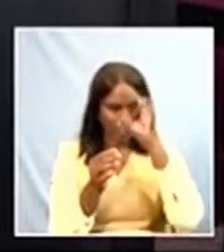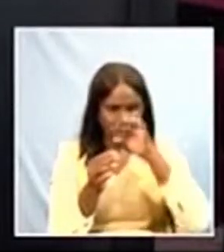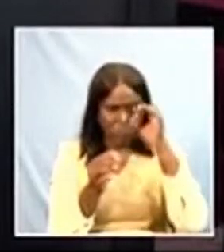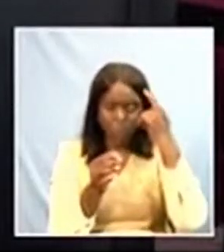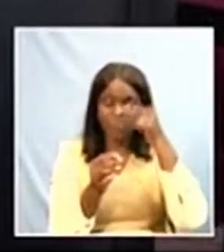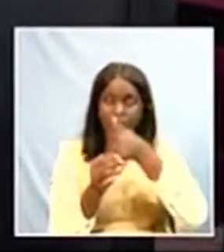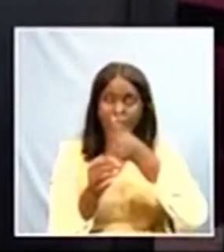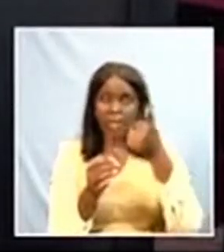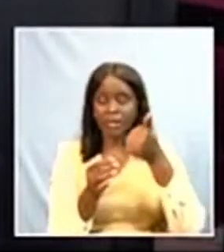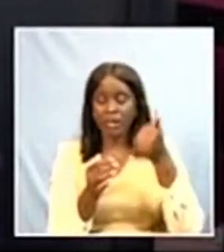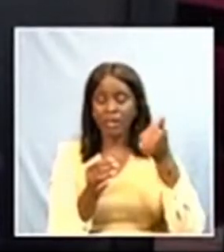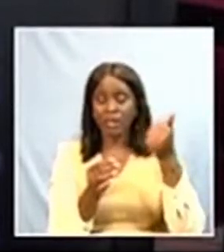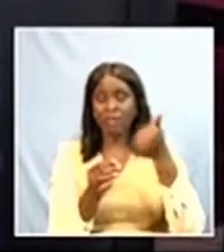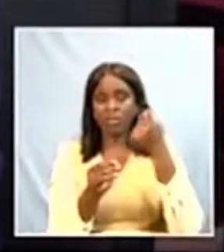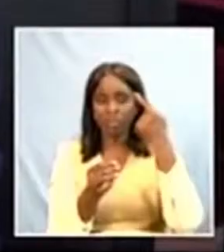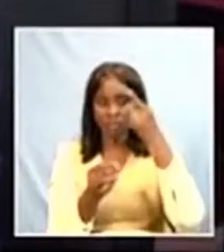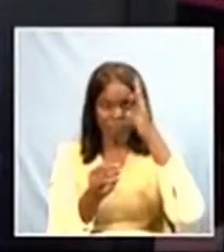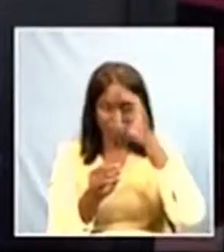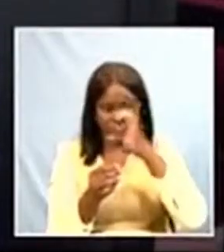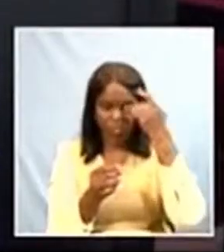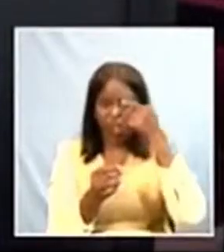for